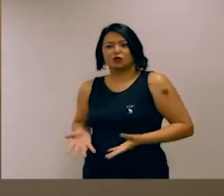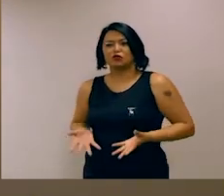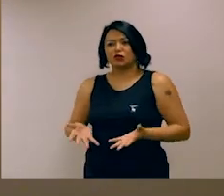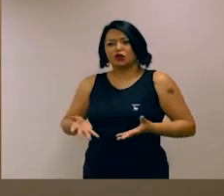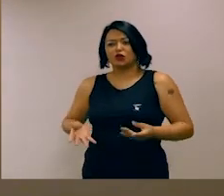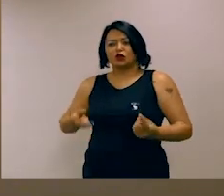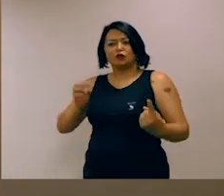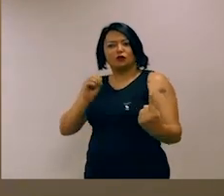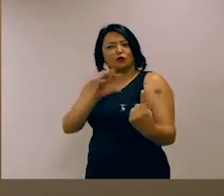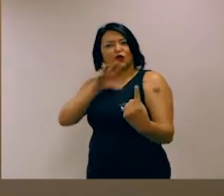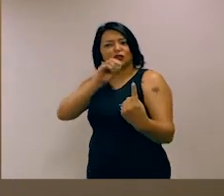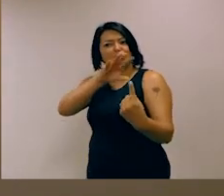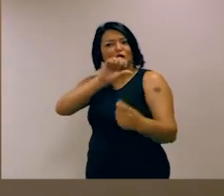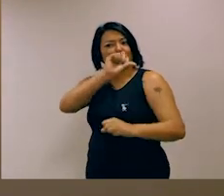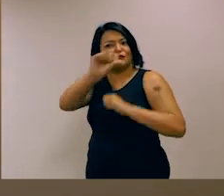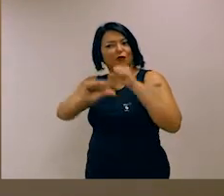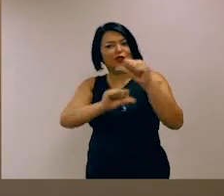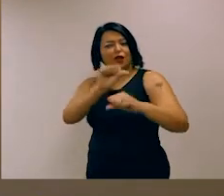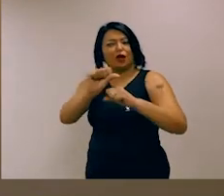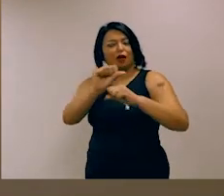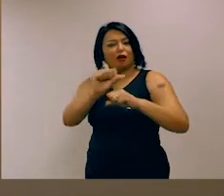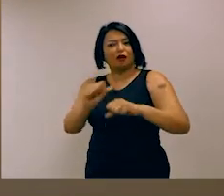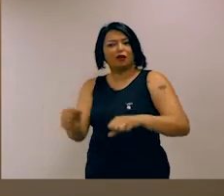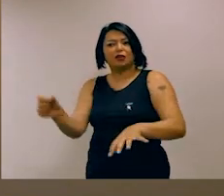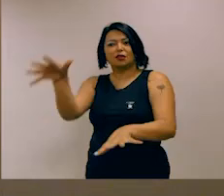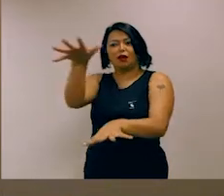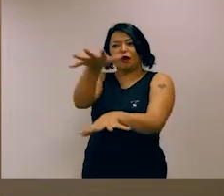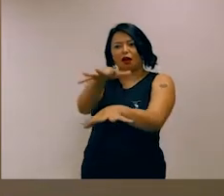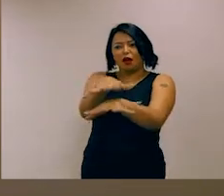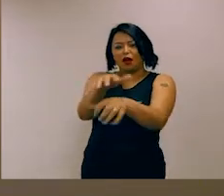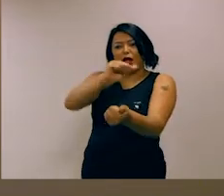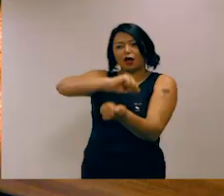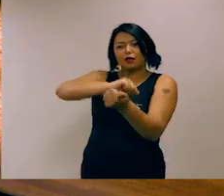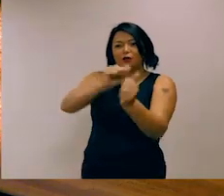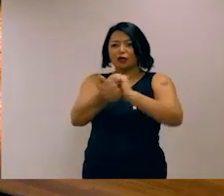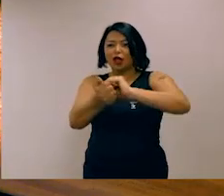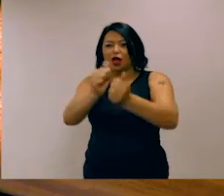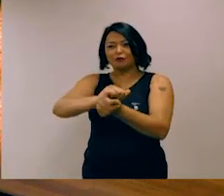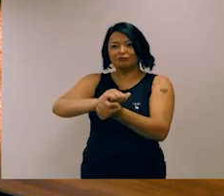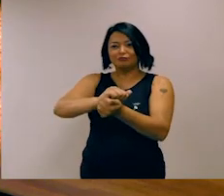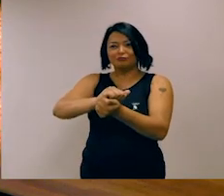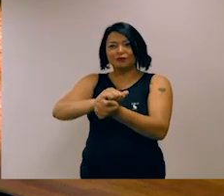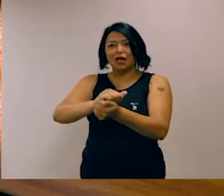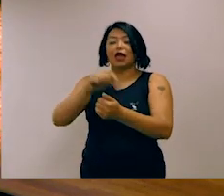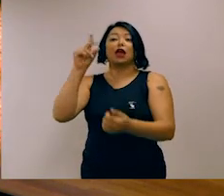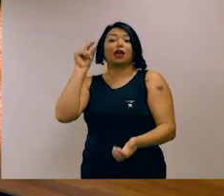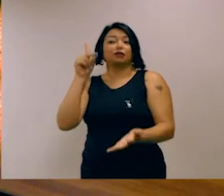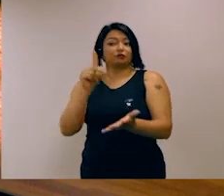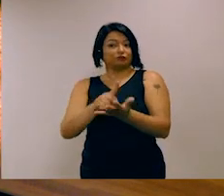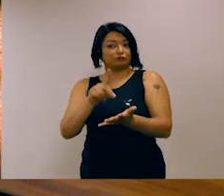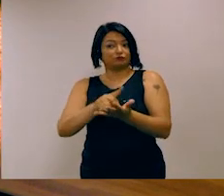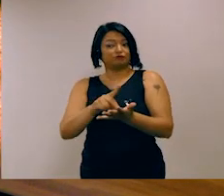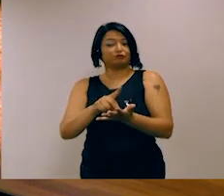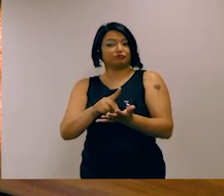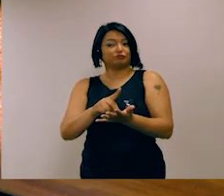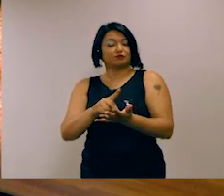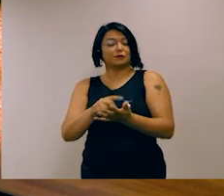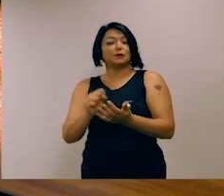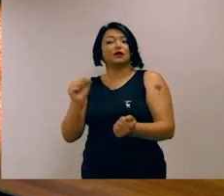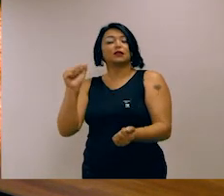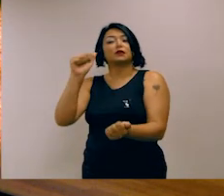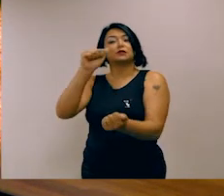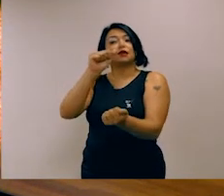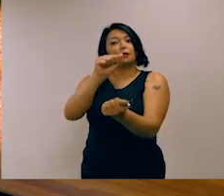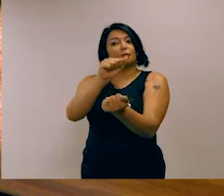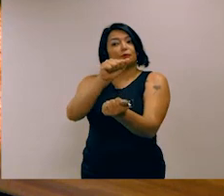to change, innovate, or at least to adjust ourselves to the new times. This reality also